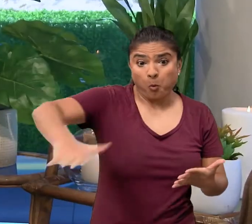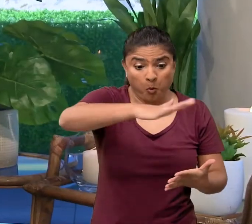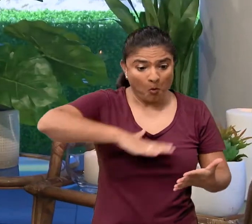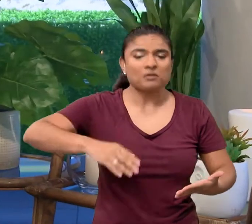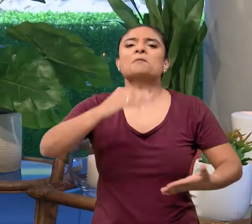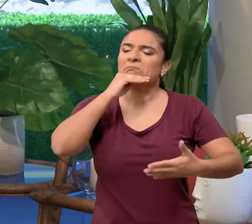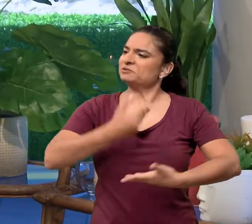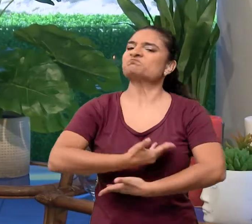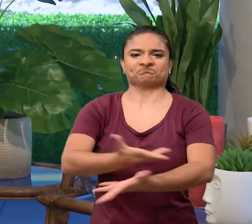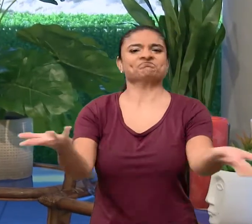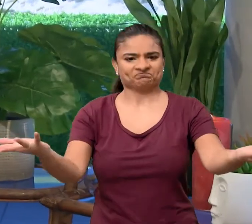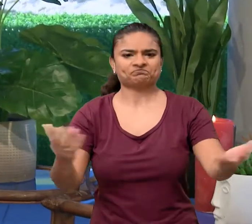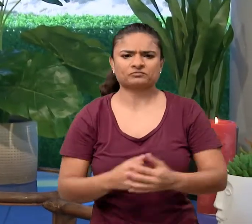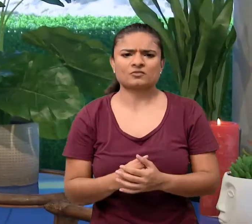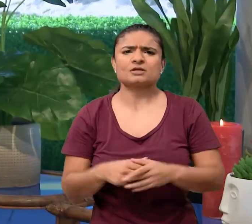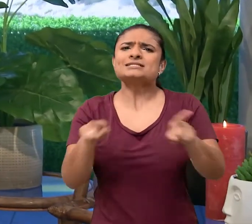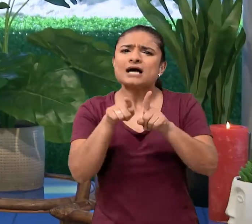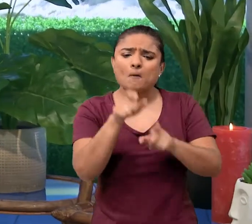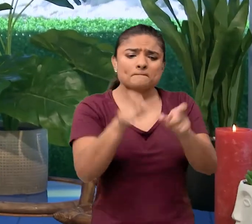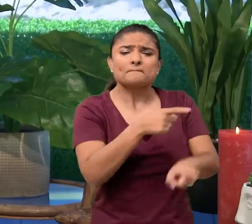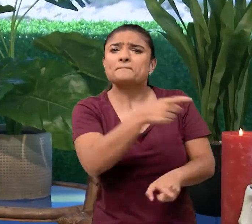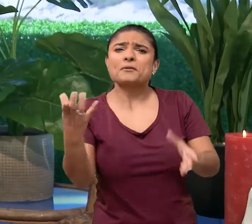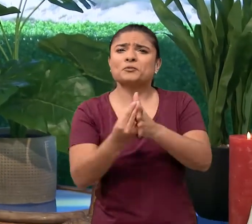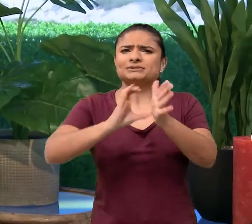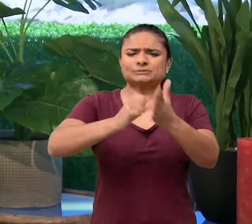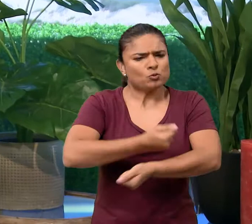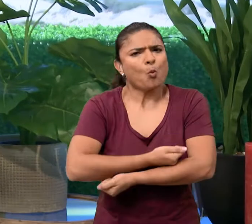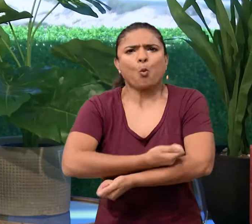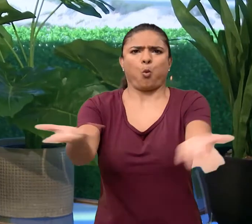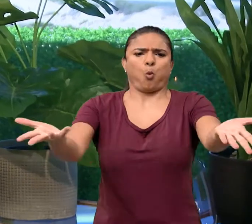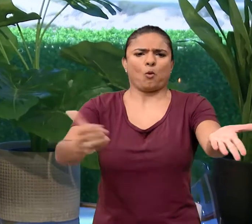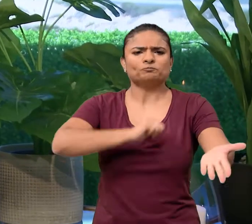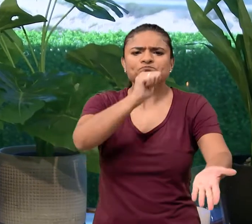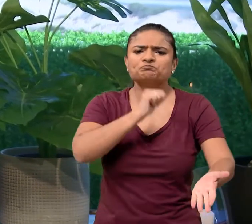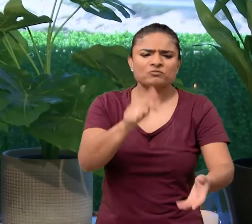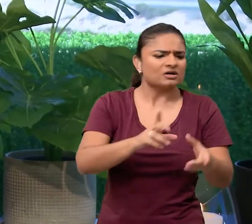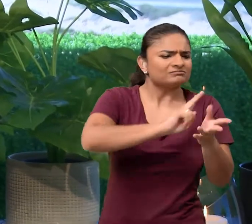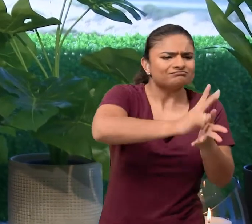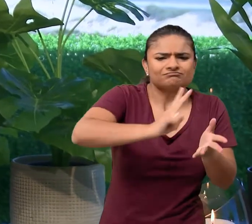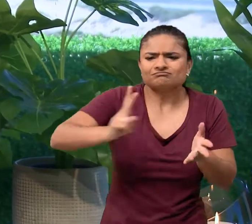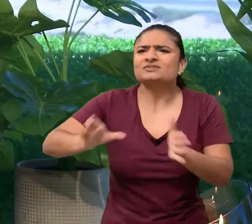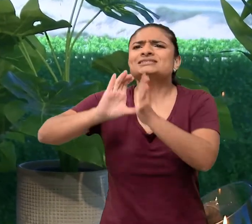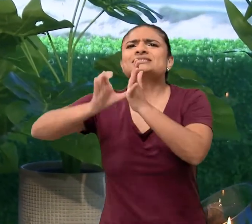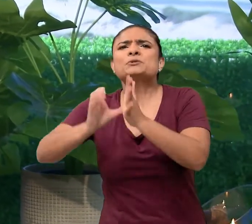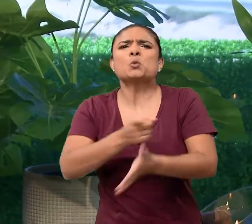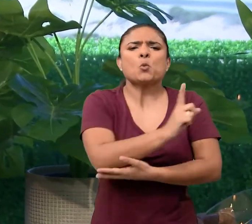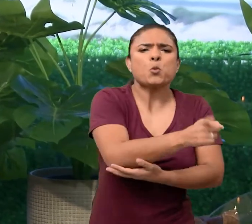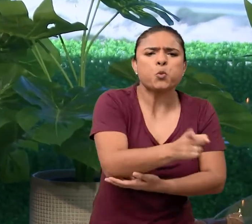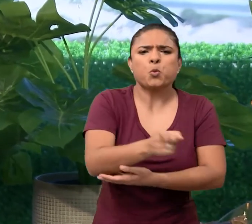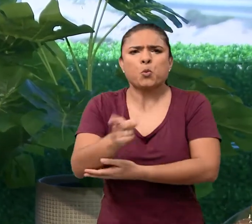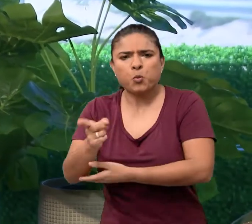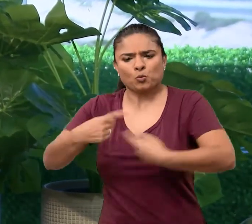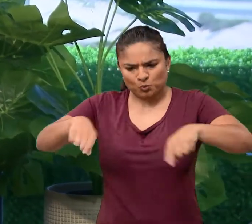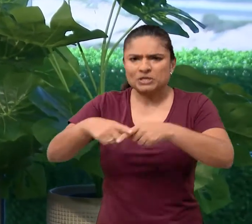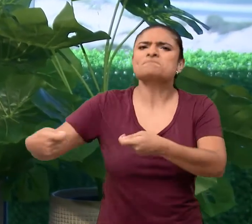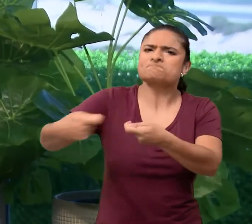All means all. It also means all persons with disabilities, regardless of the severity or types of disability, have a